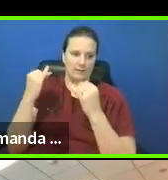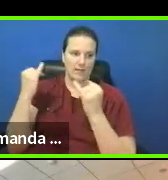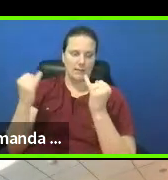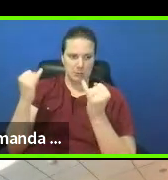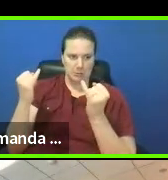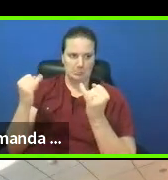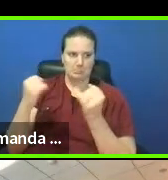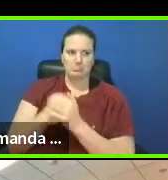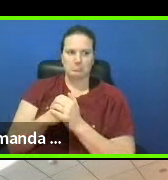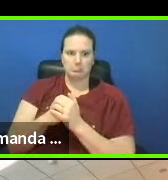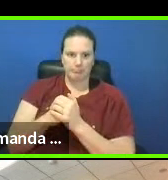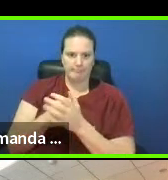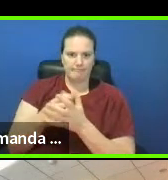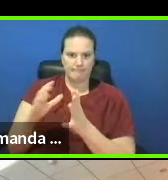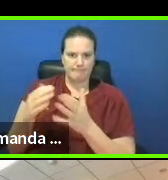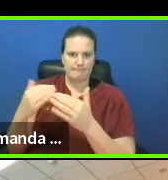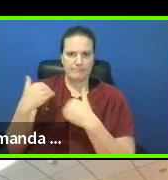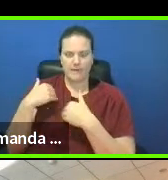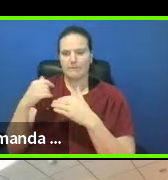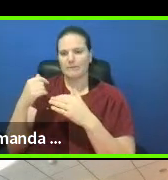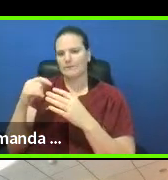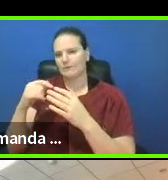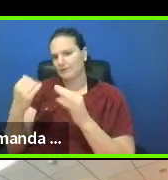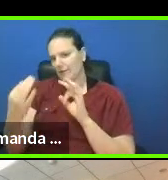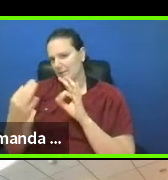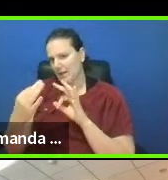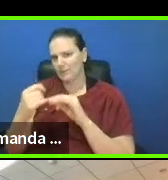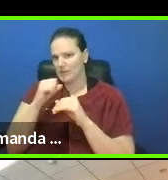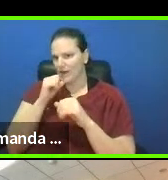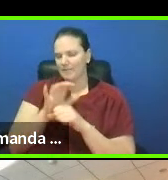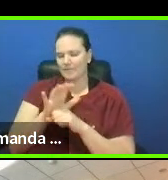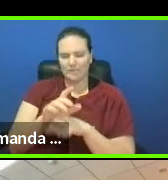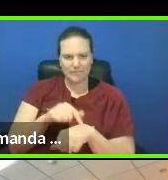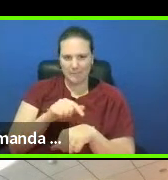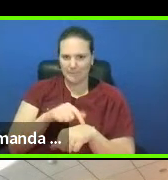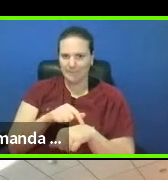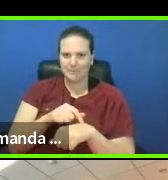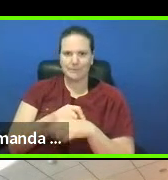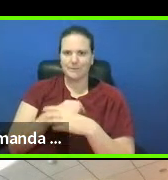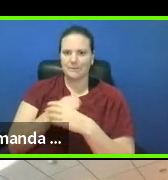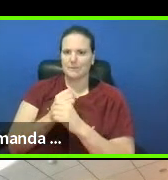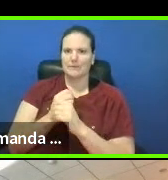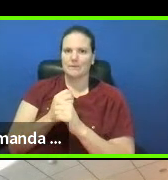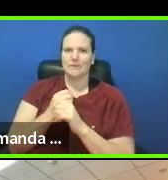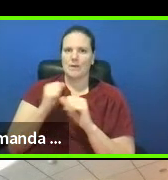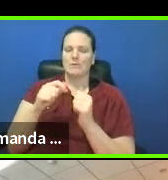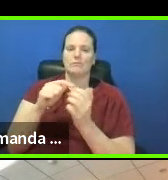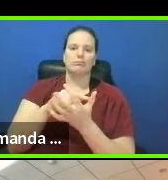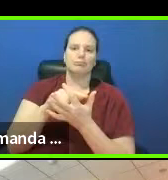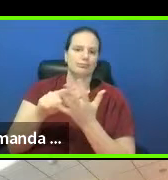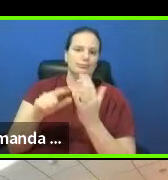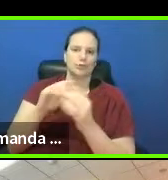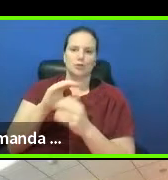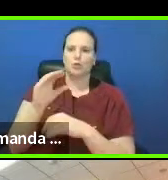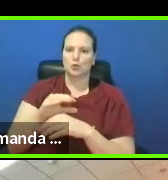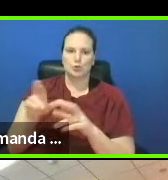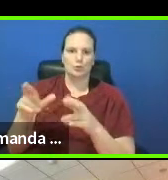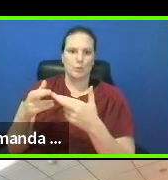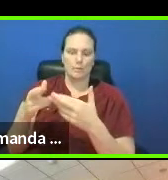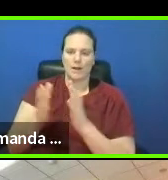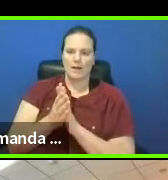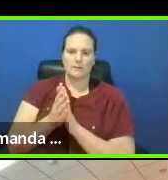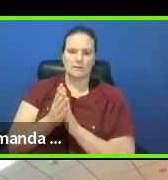ideas. You've already given some initial feedback. We did not have enough time to be able to go around the Zoom room and ask